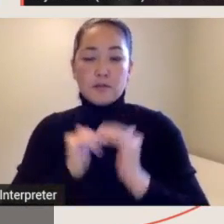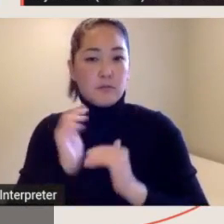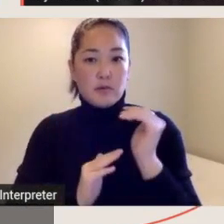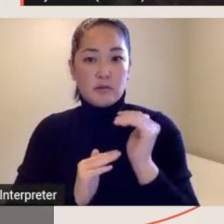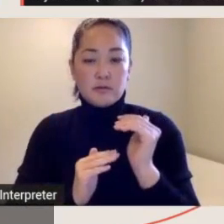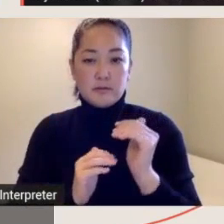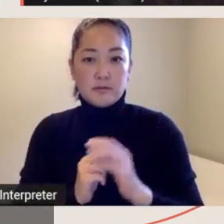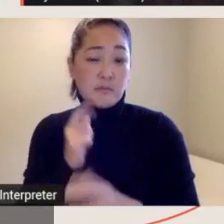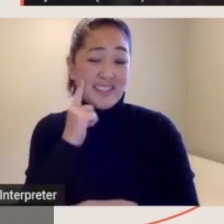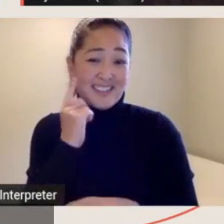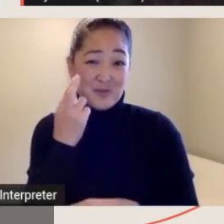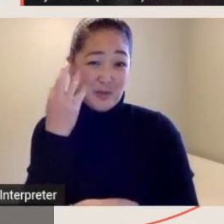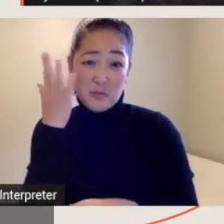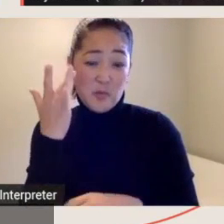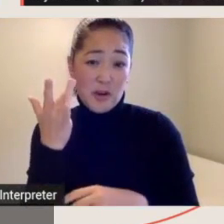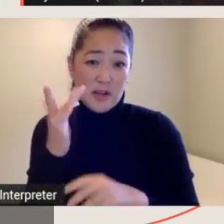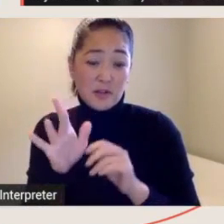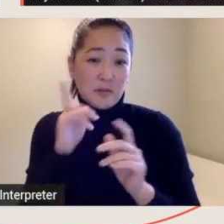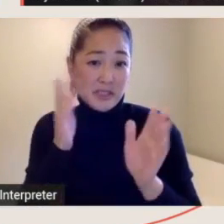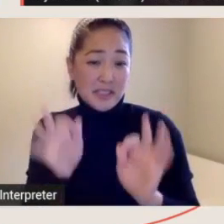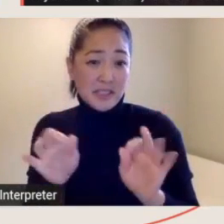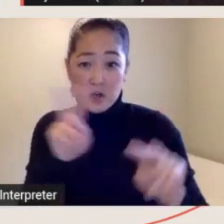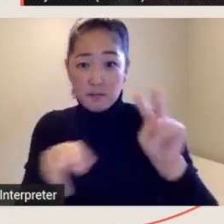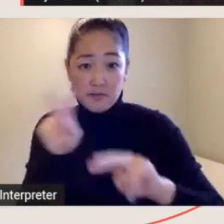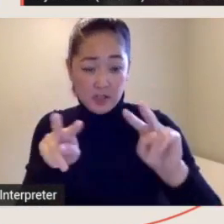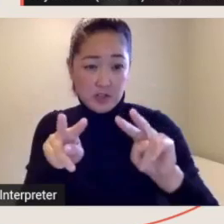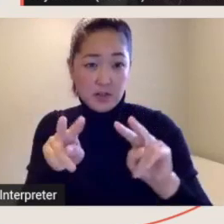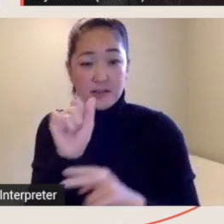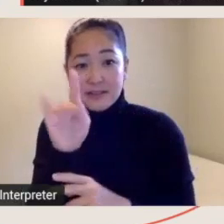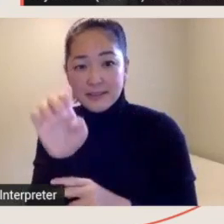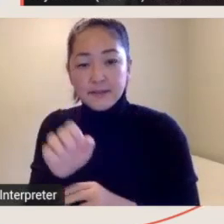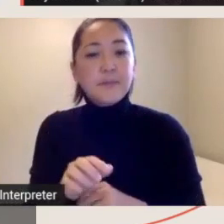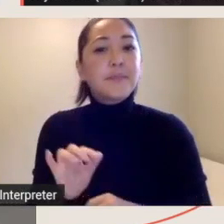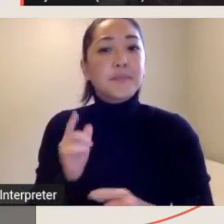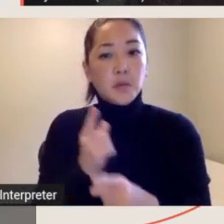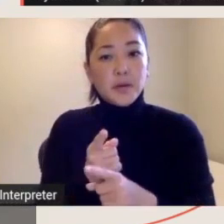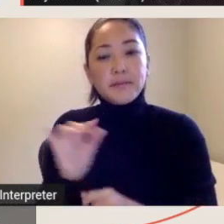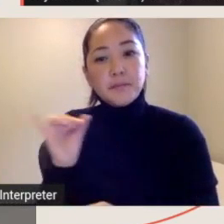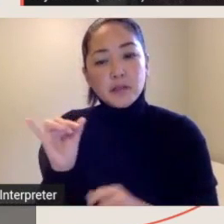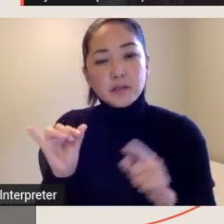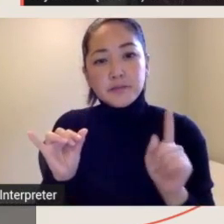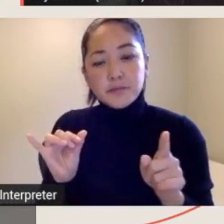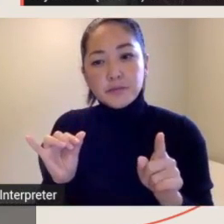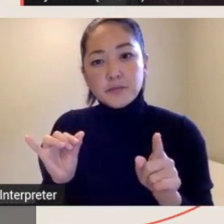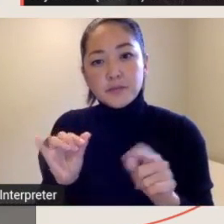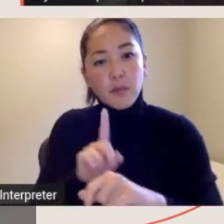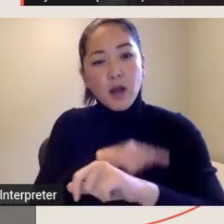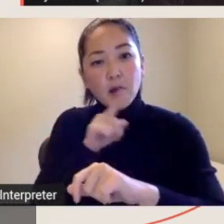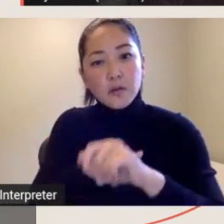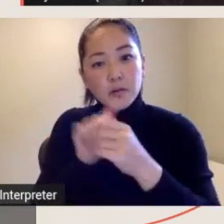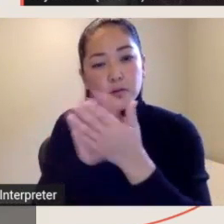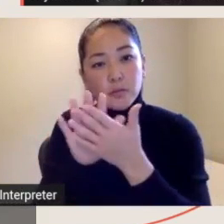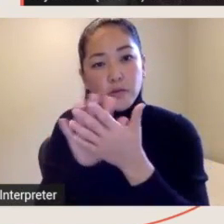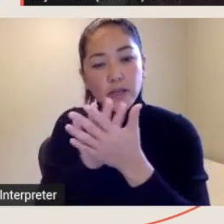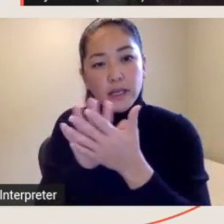was the reason why we chose to do it. Right. And then just also just coming back to the length of the film, as I